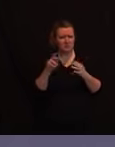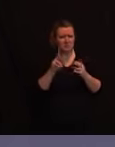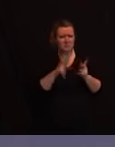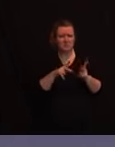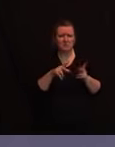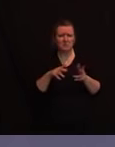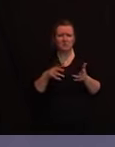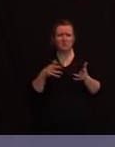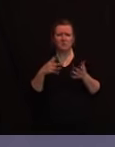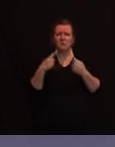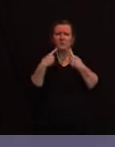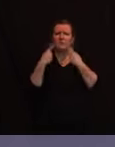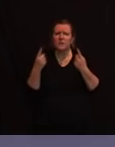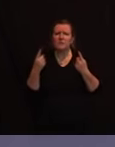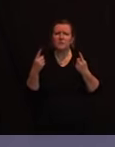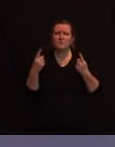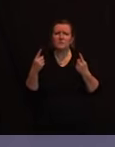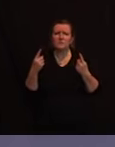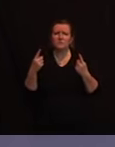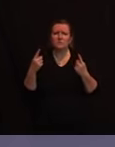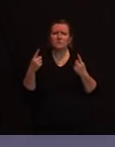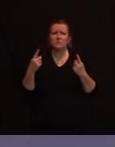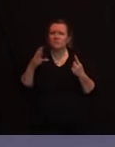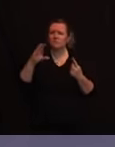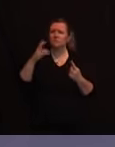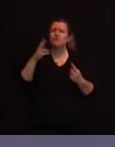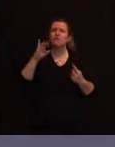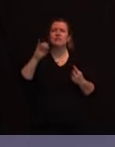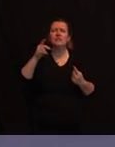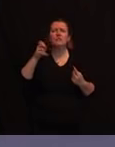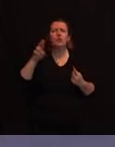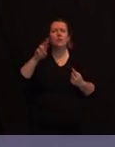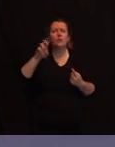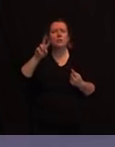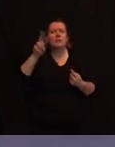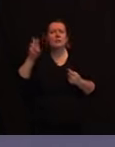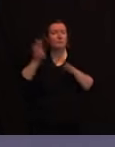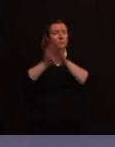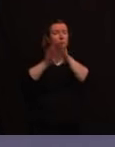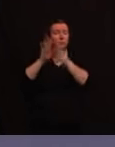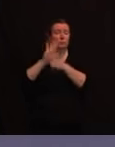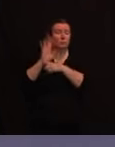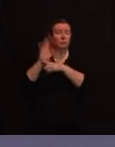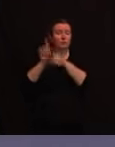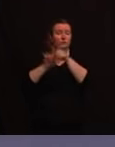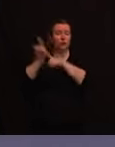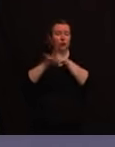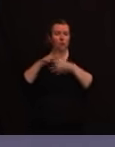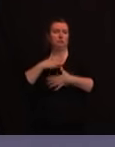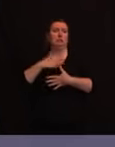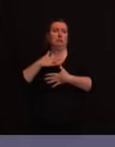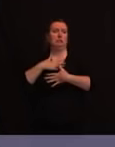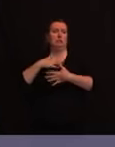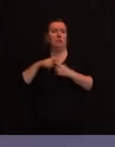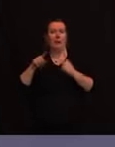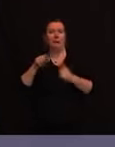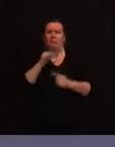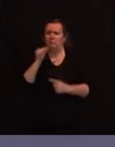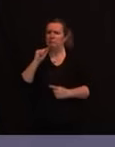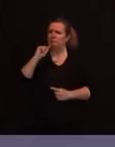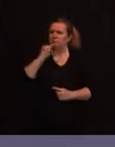is considered a chronic condition and not an emergency type situation? Also, at this point, when